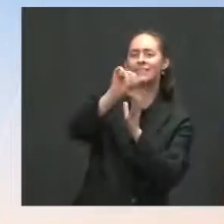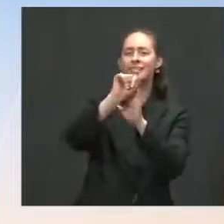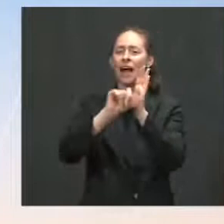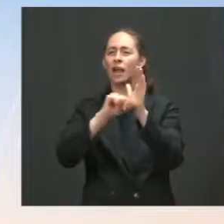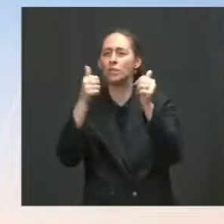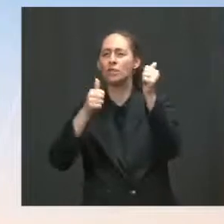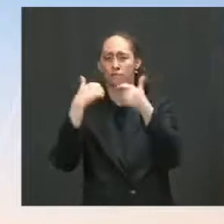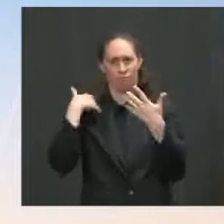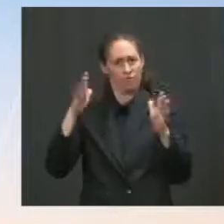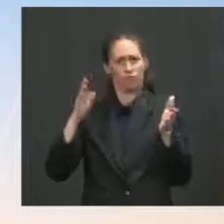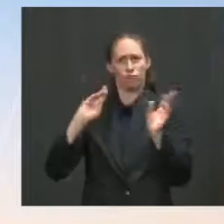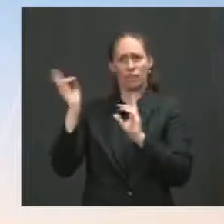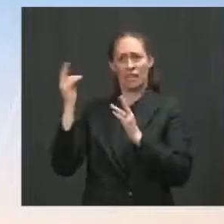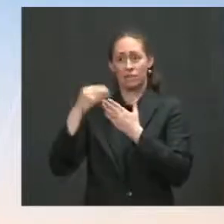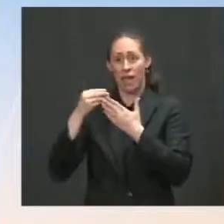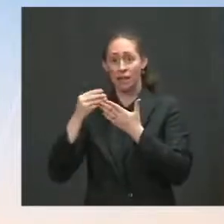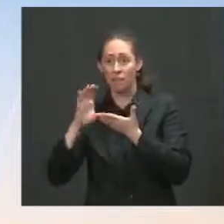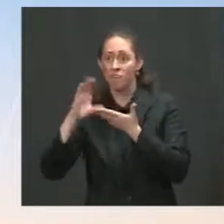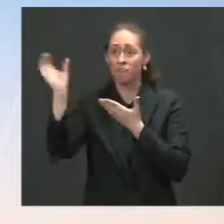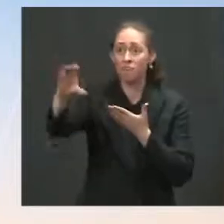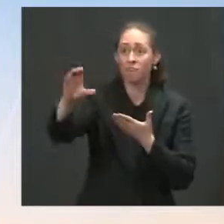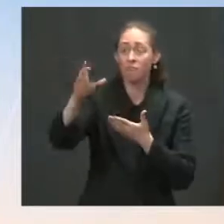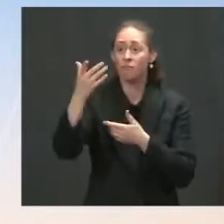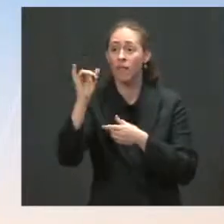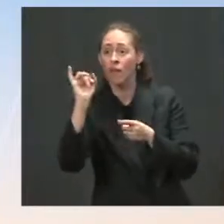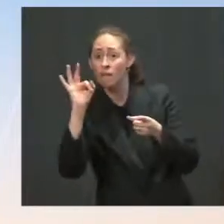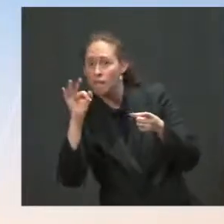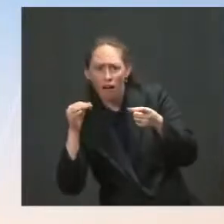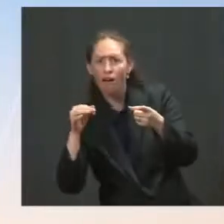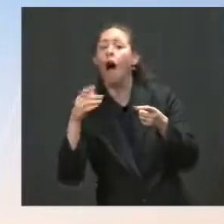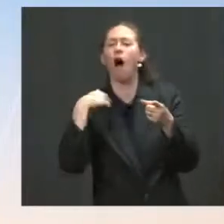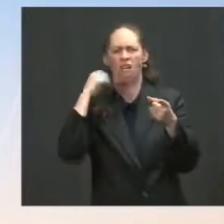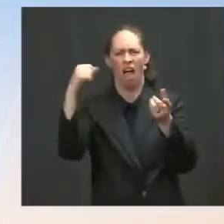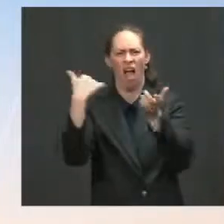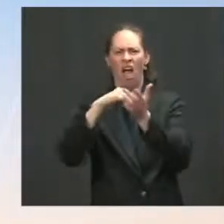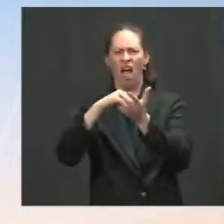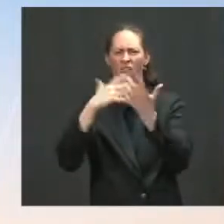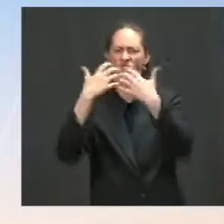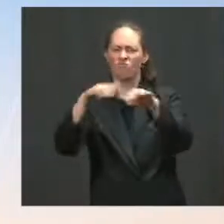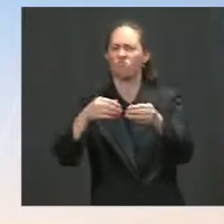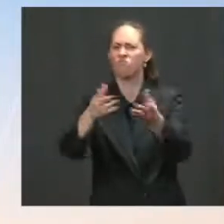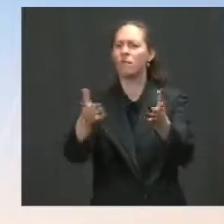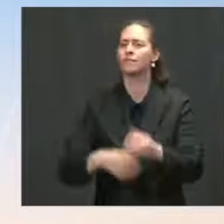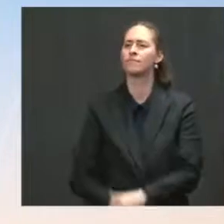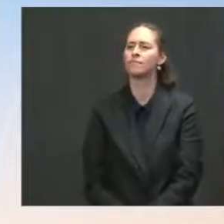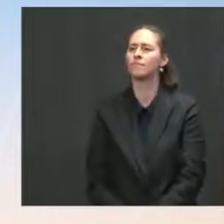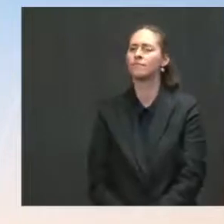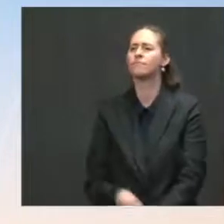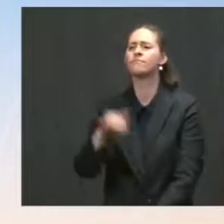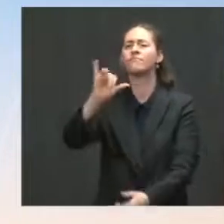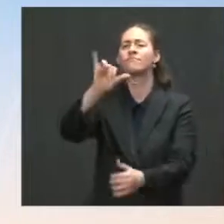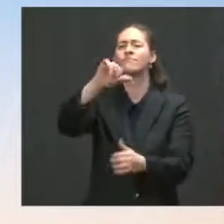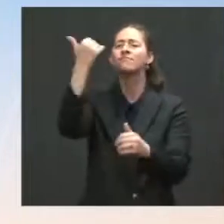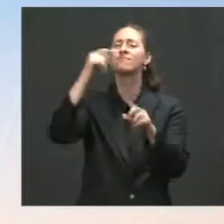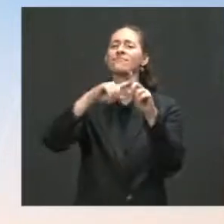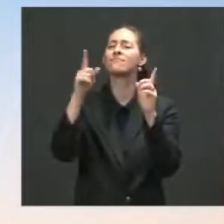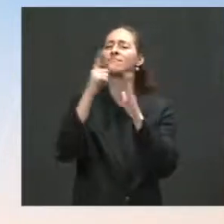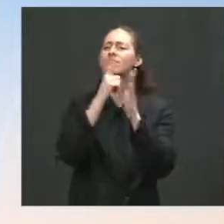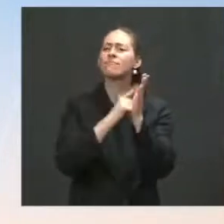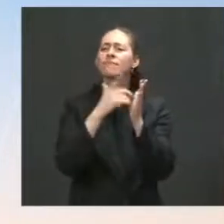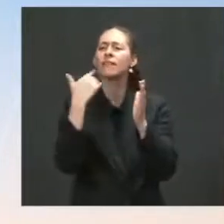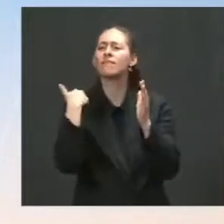to provide them. It is true that, as is true with any piece of legislation, there are components of the project